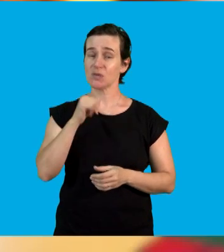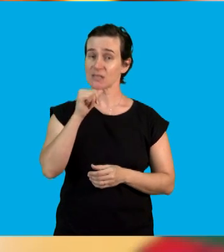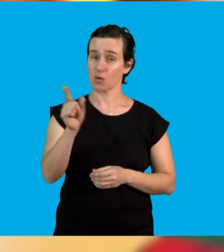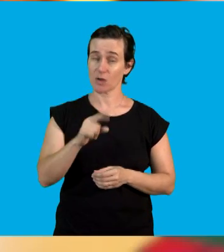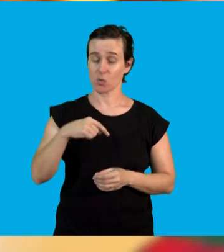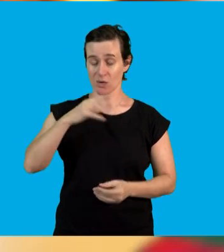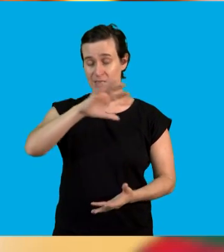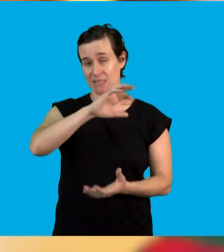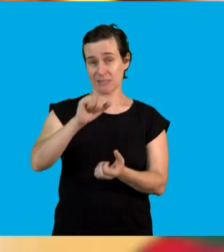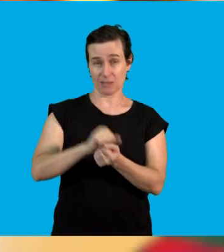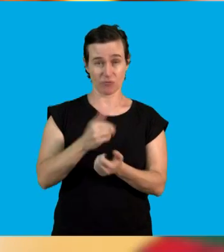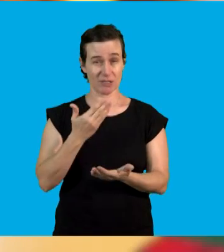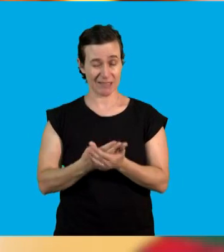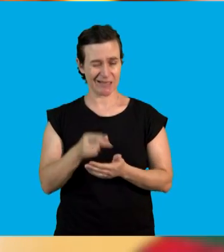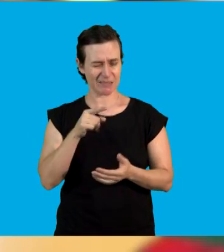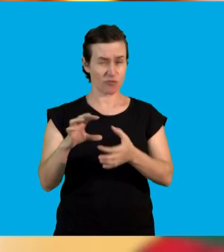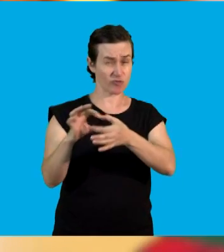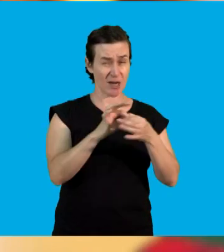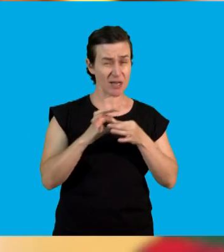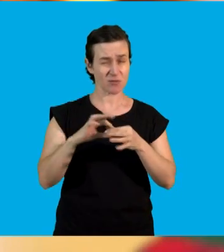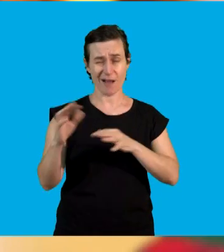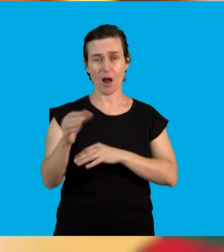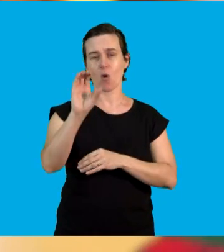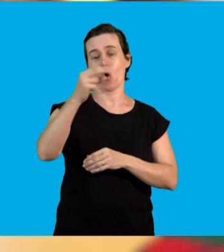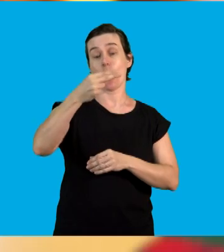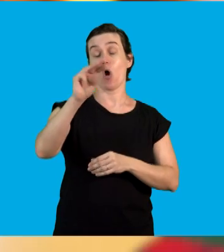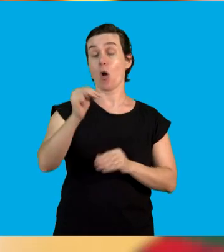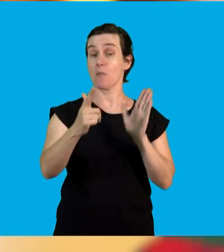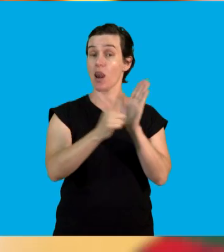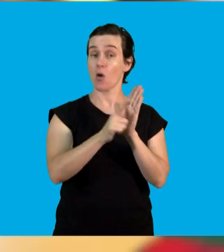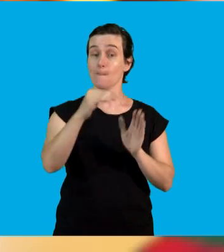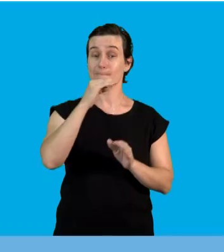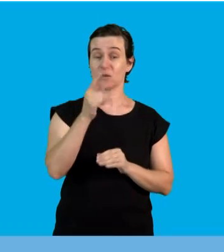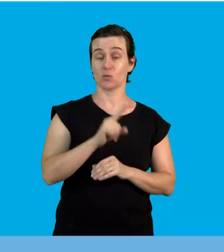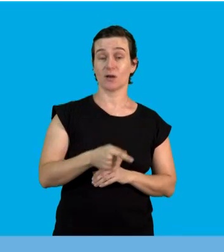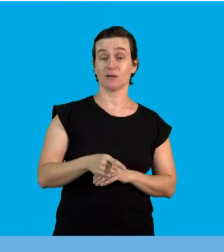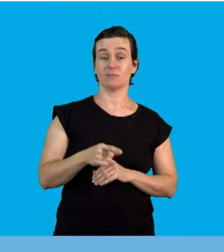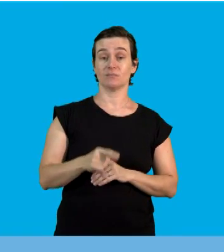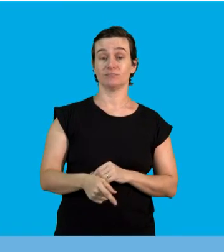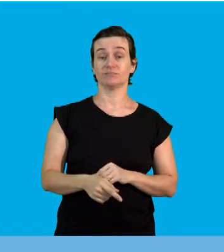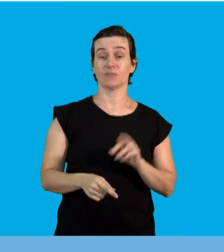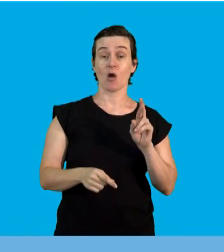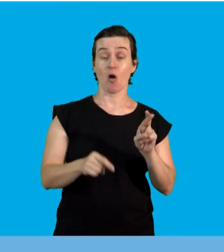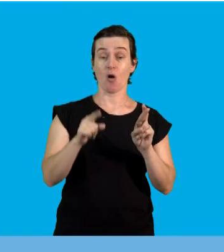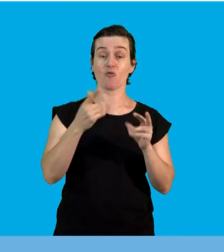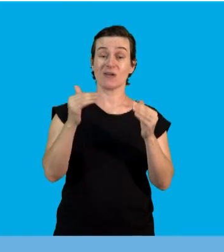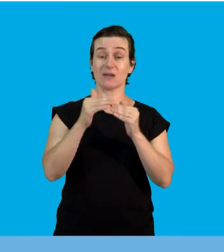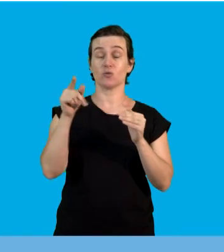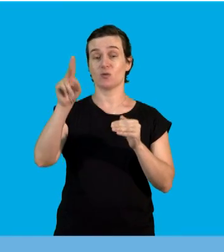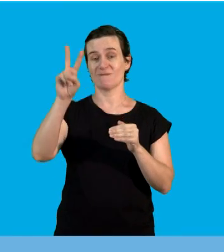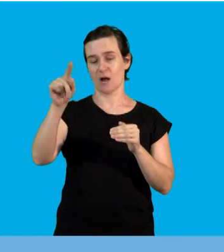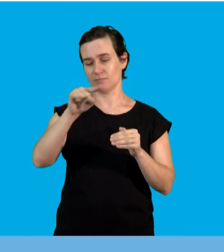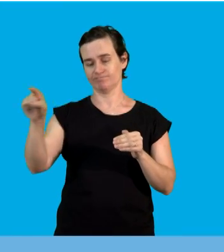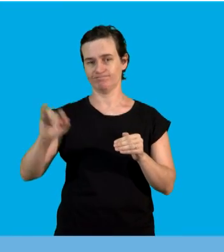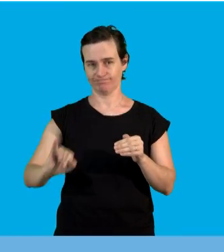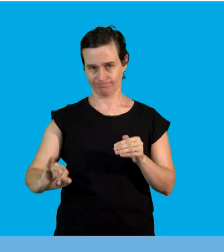that we can summarize those relationships by using the Ohm's law, which states that V is equals to IR, and we can manipulate that